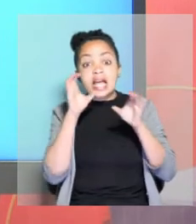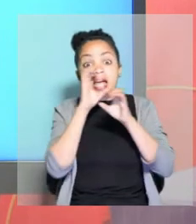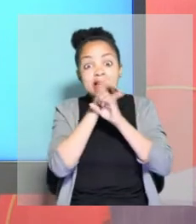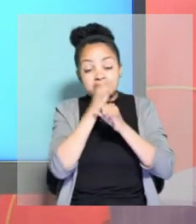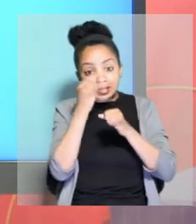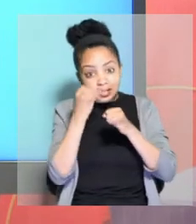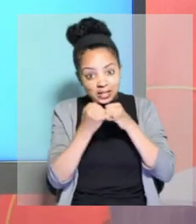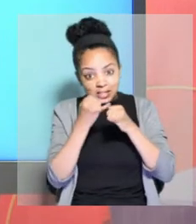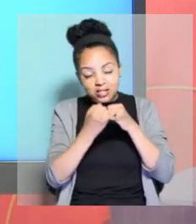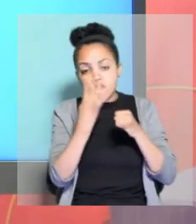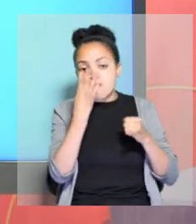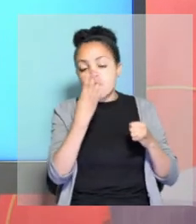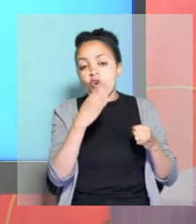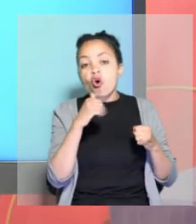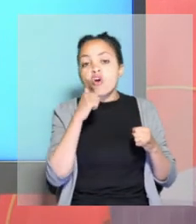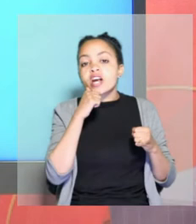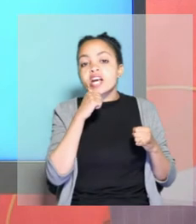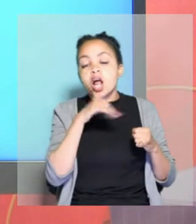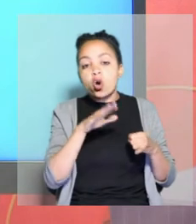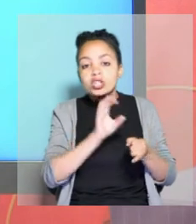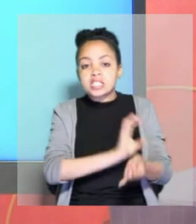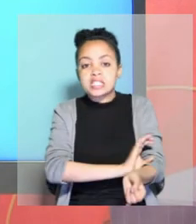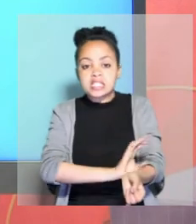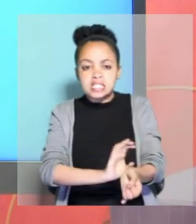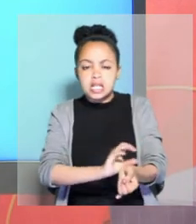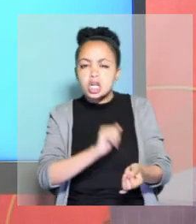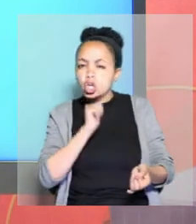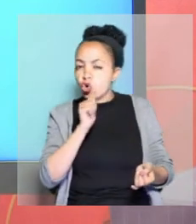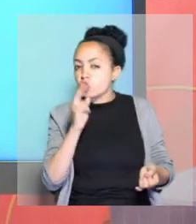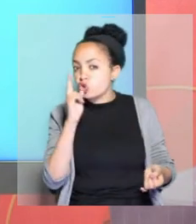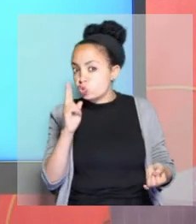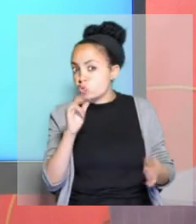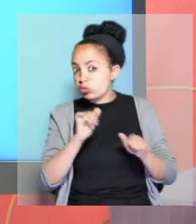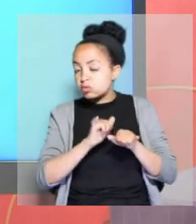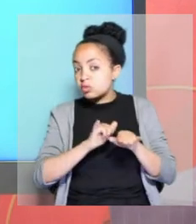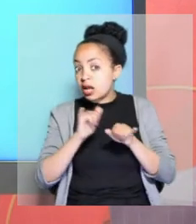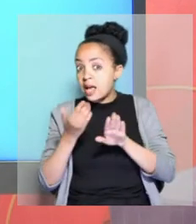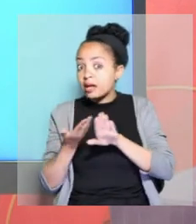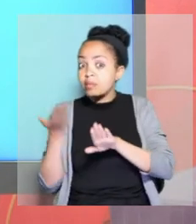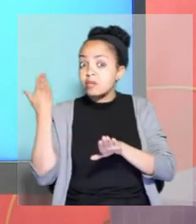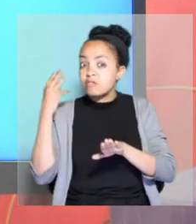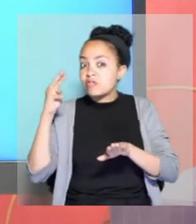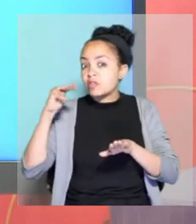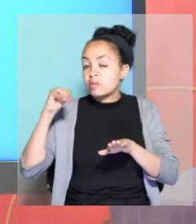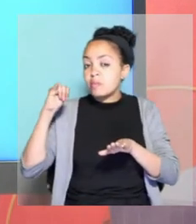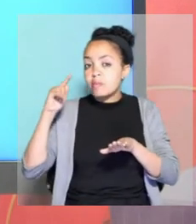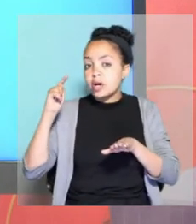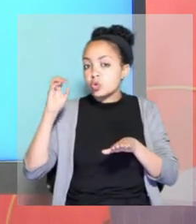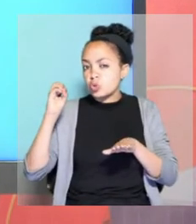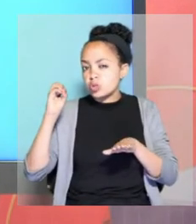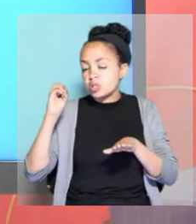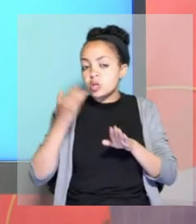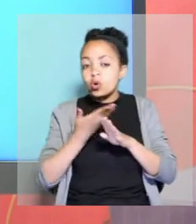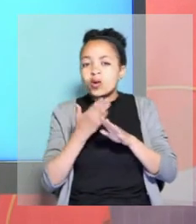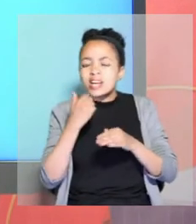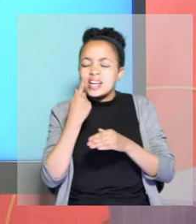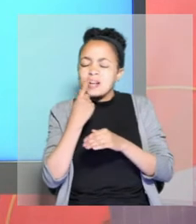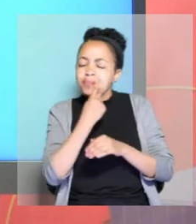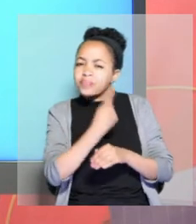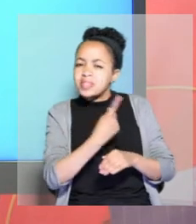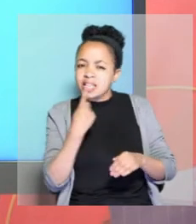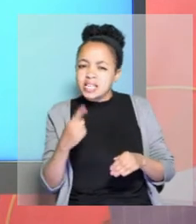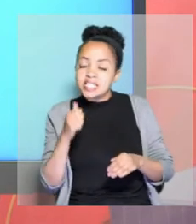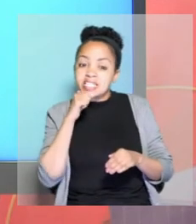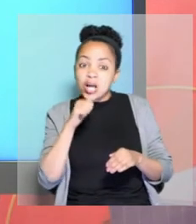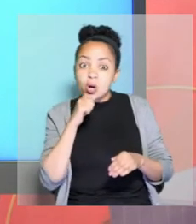with for the outer cell not two just like that of mitosis where each outer cell